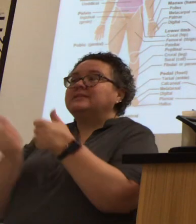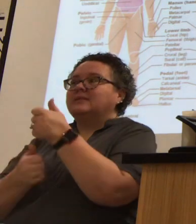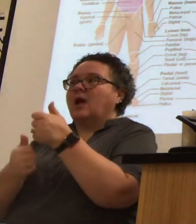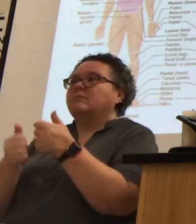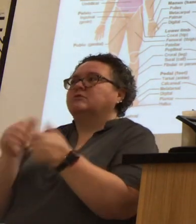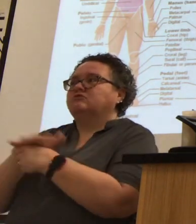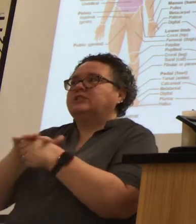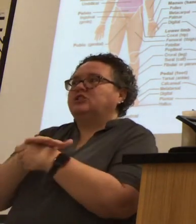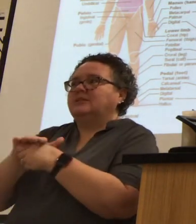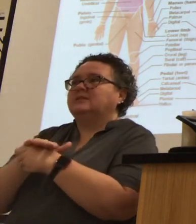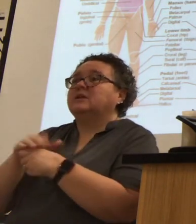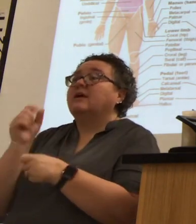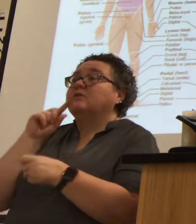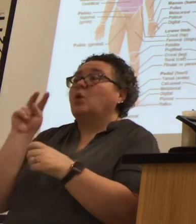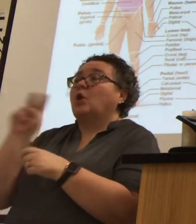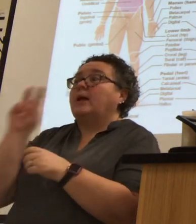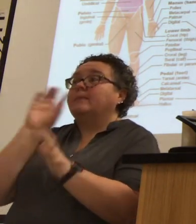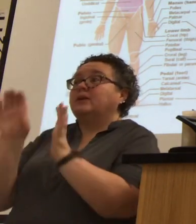from the book,